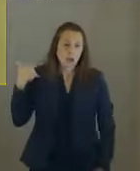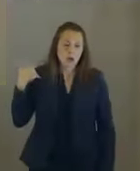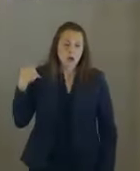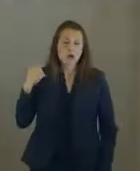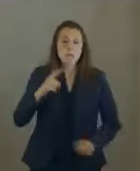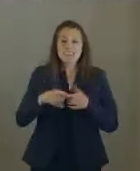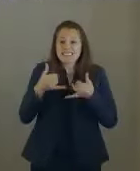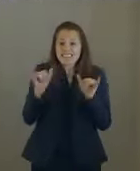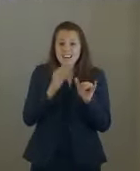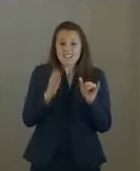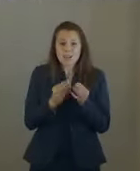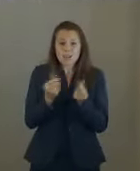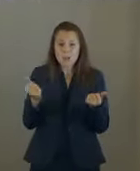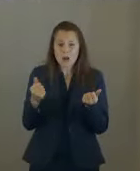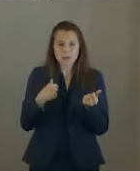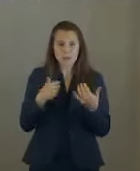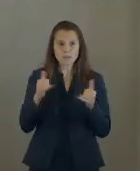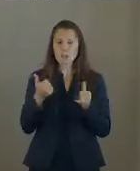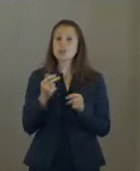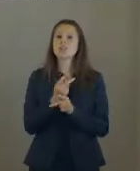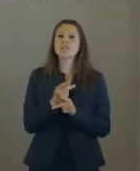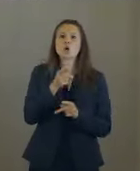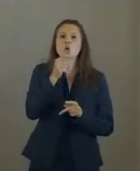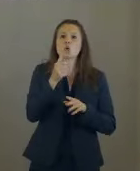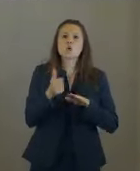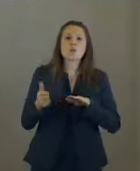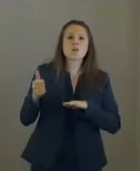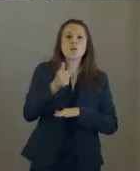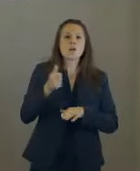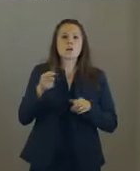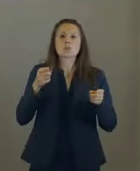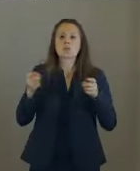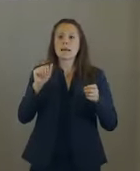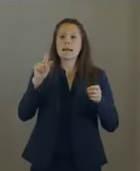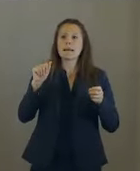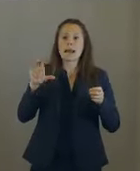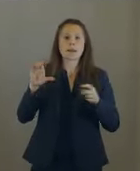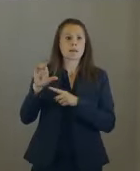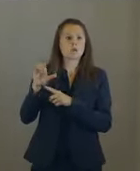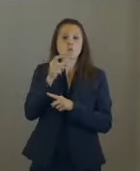never been resolved yet. I'm still trying to find out who the chief of the ADA coordinators here is now.